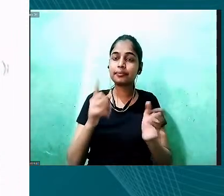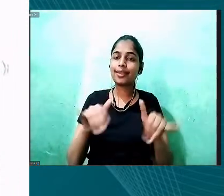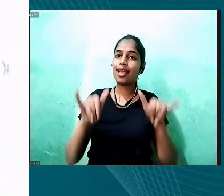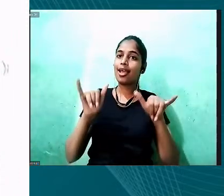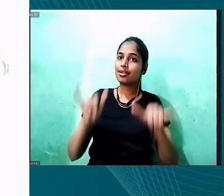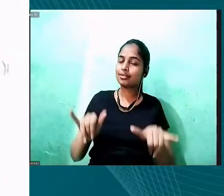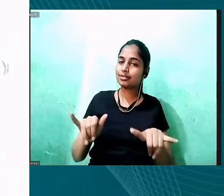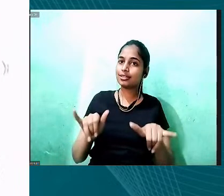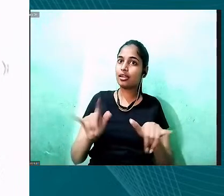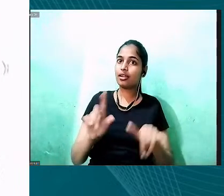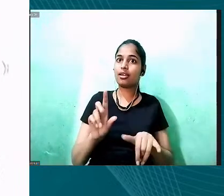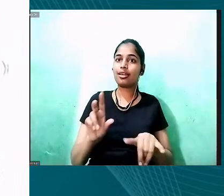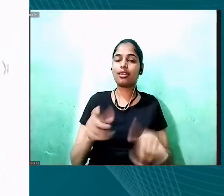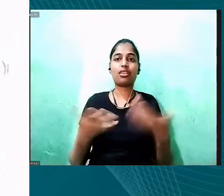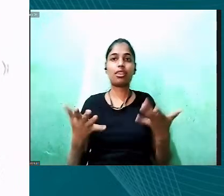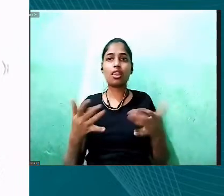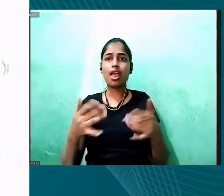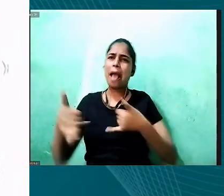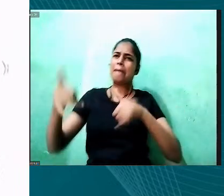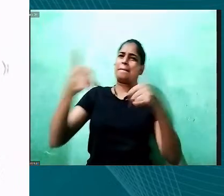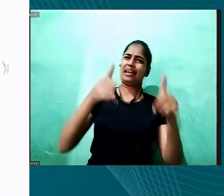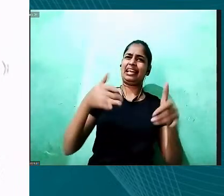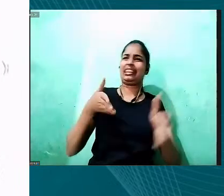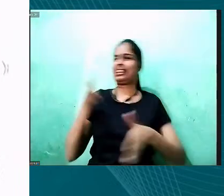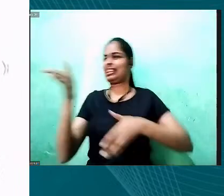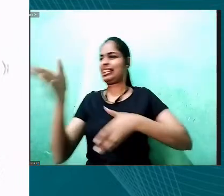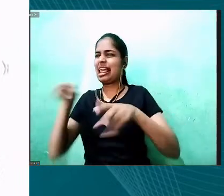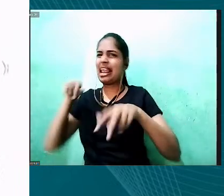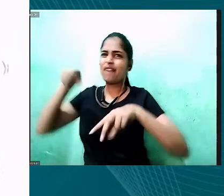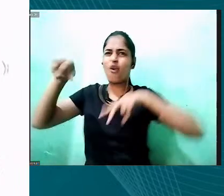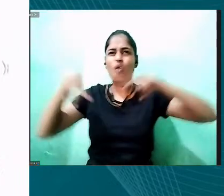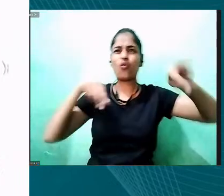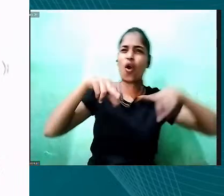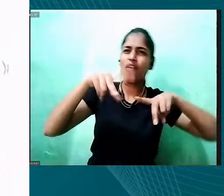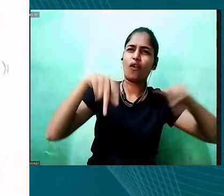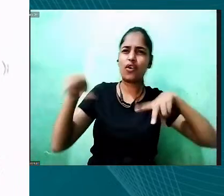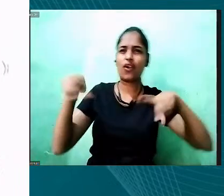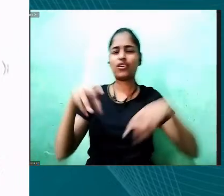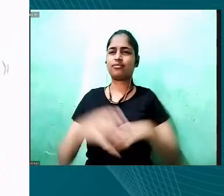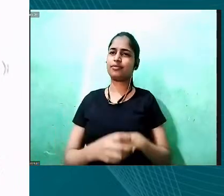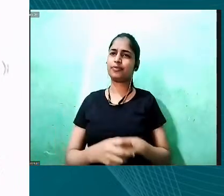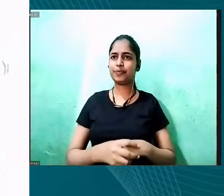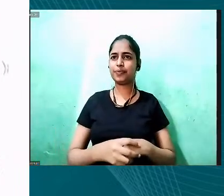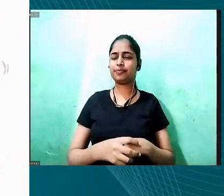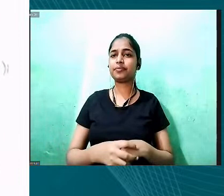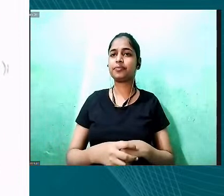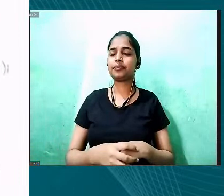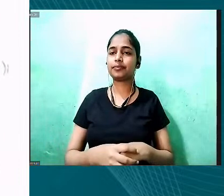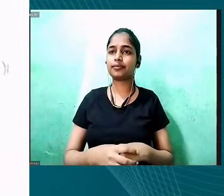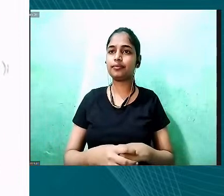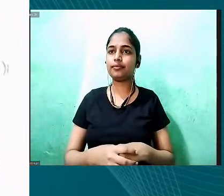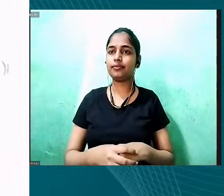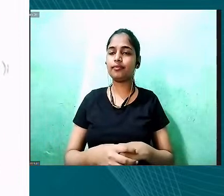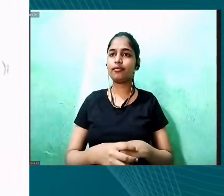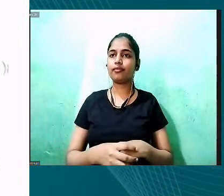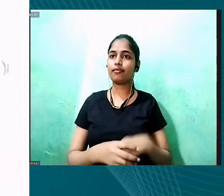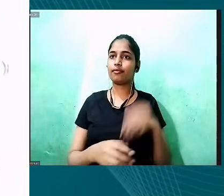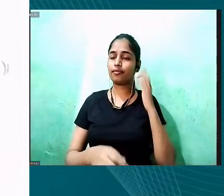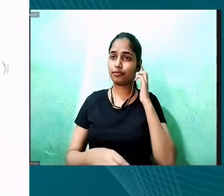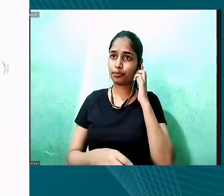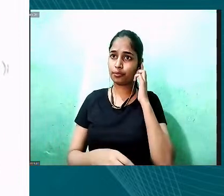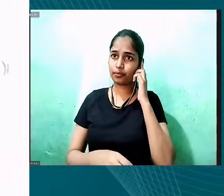So when he enters the flight, Miibil runs away from the author.